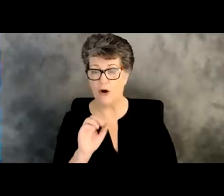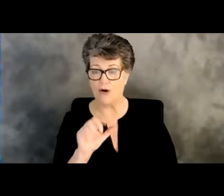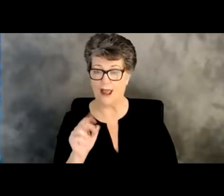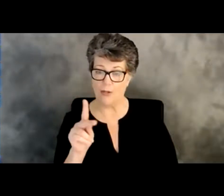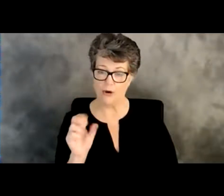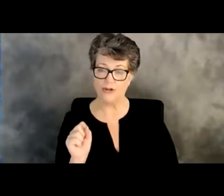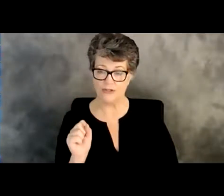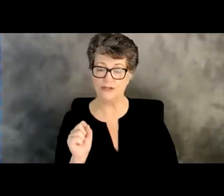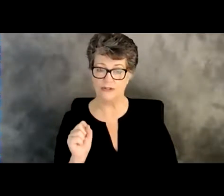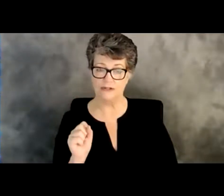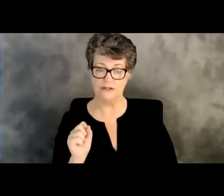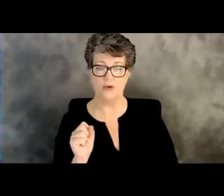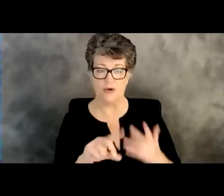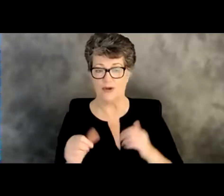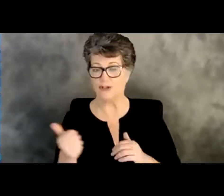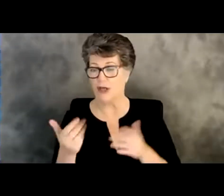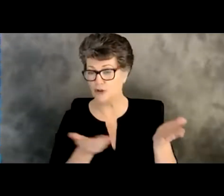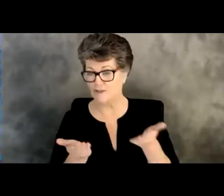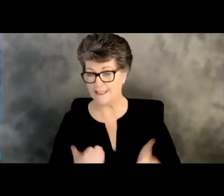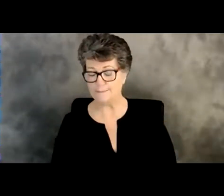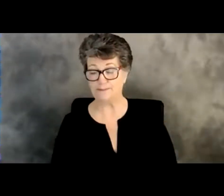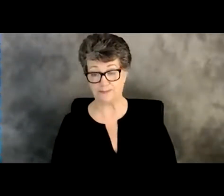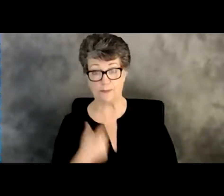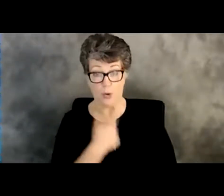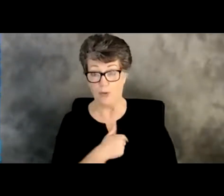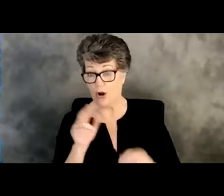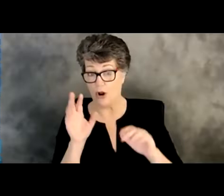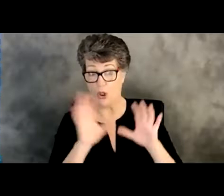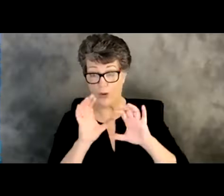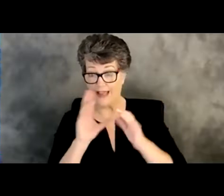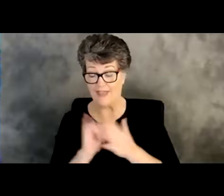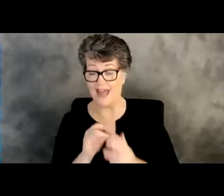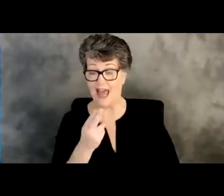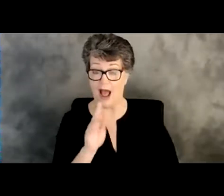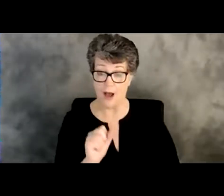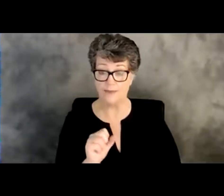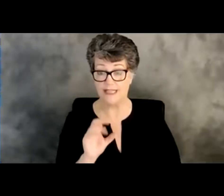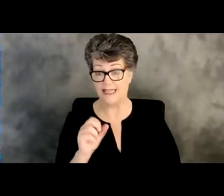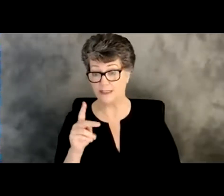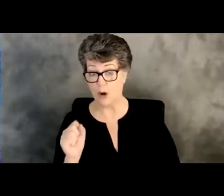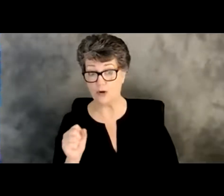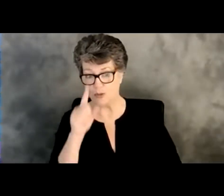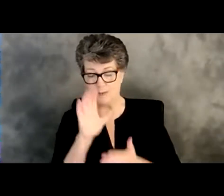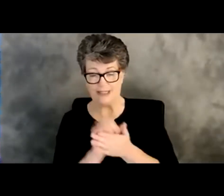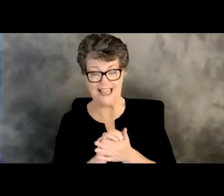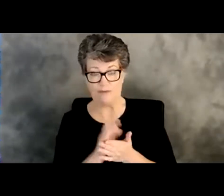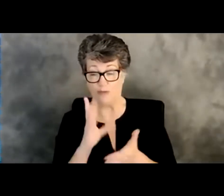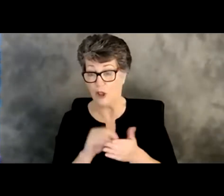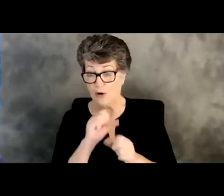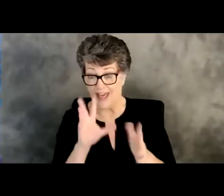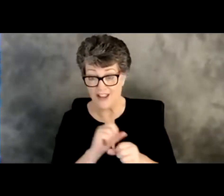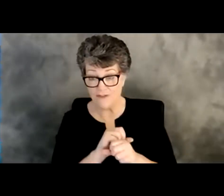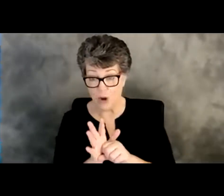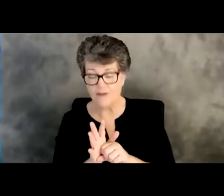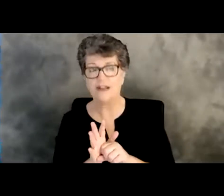of services. So we are looking at that, and it's hubs and spokes because we believe if we learned nothing from COVID, it's the critical role